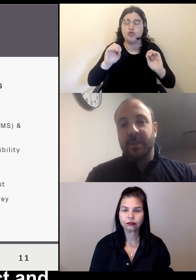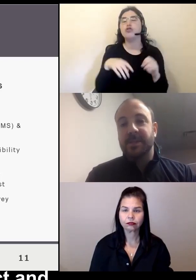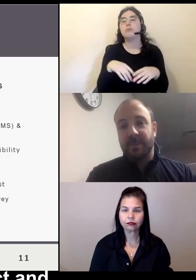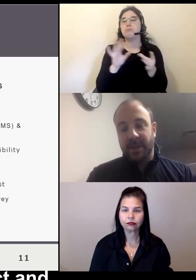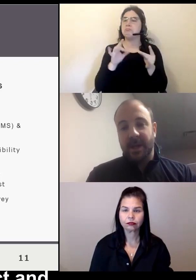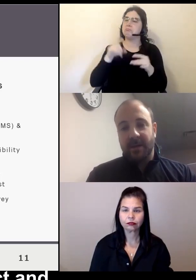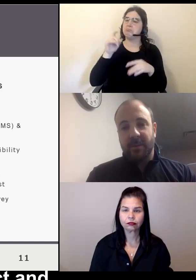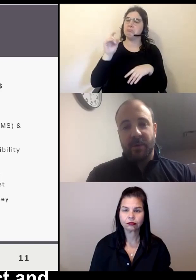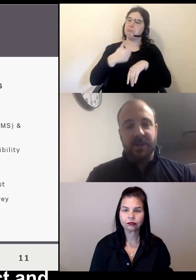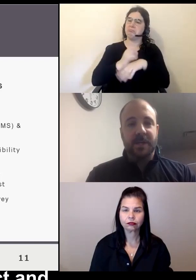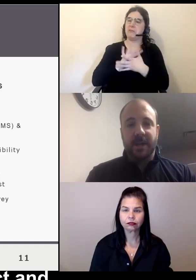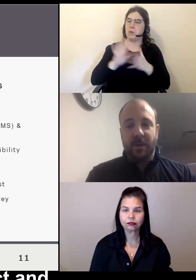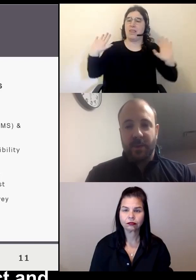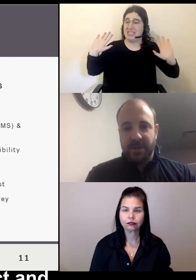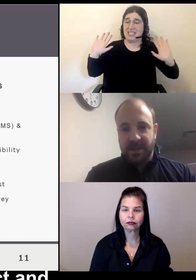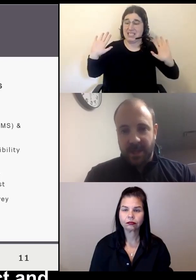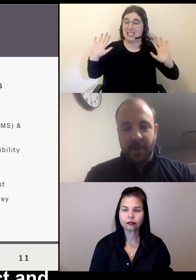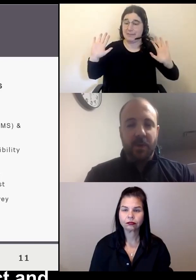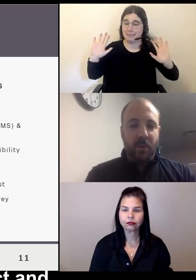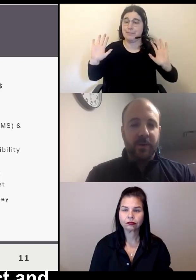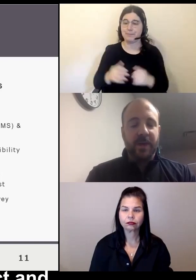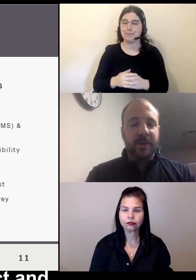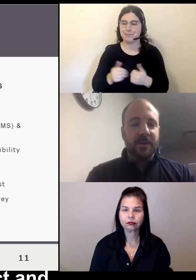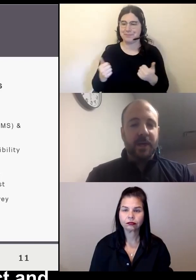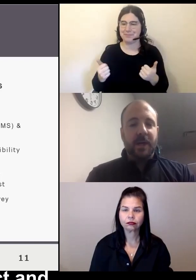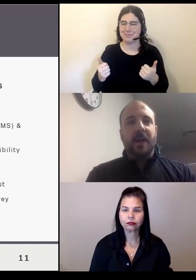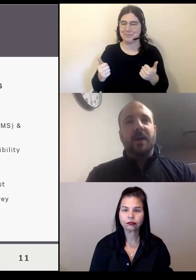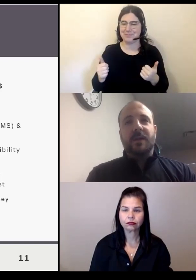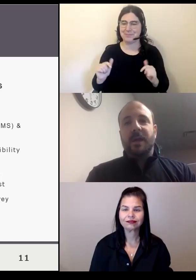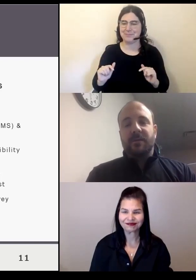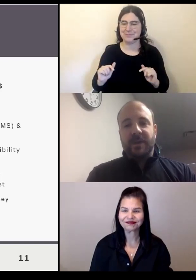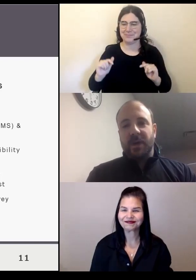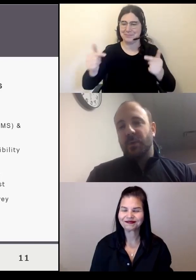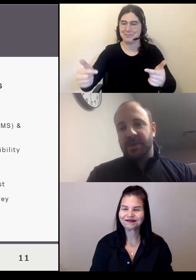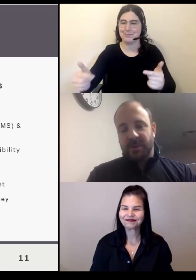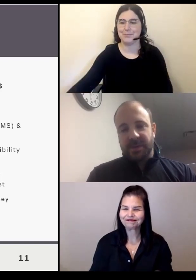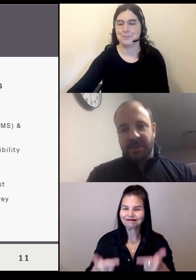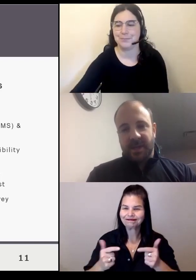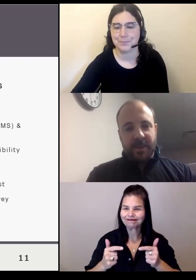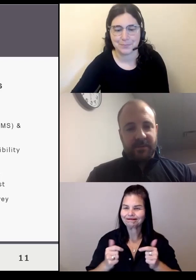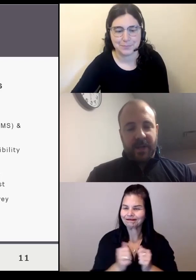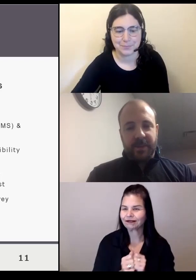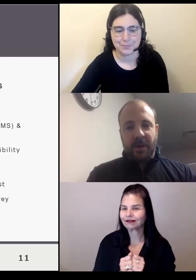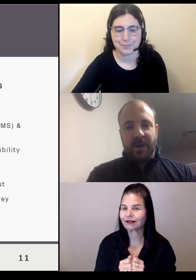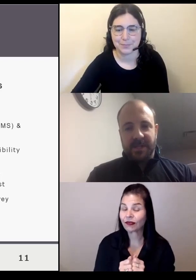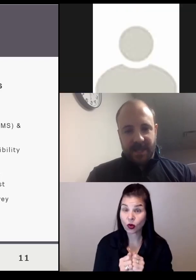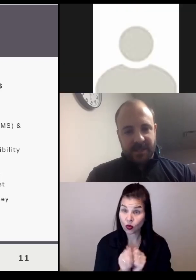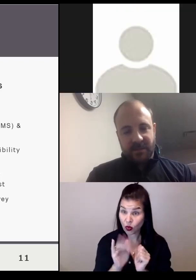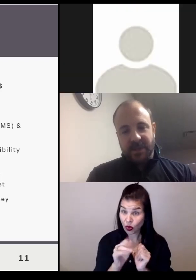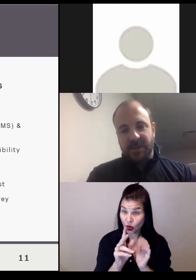what the responsibility of the project and our project team was and is. The video resources that have been developed